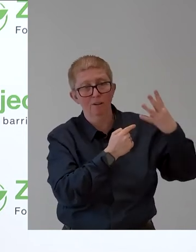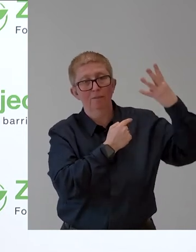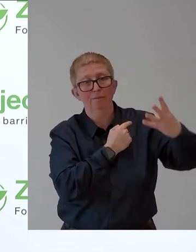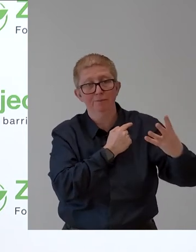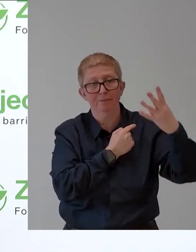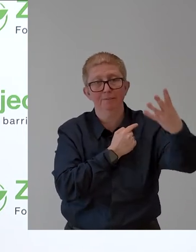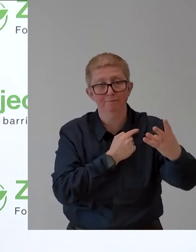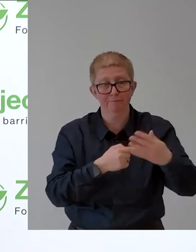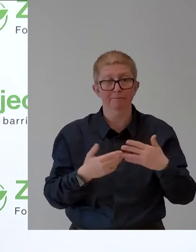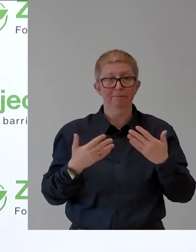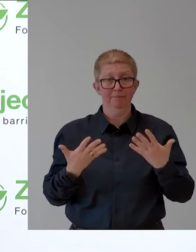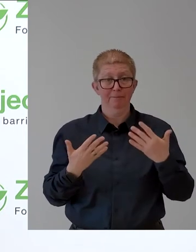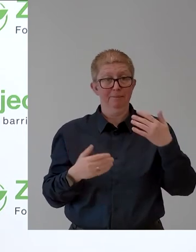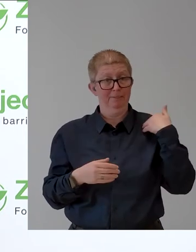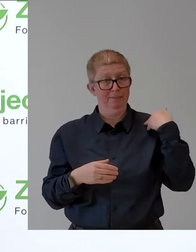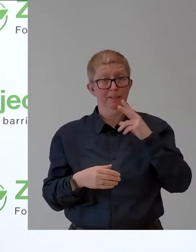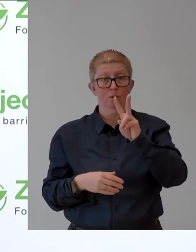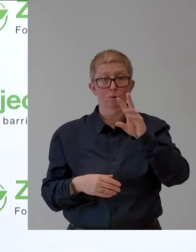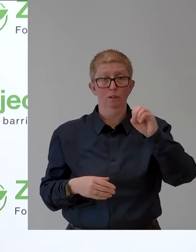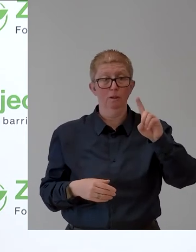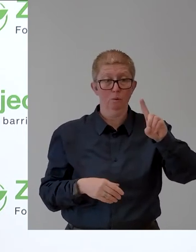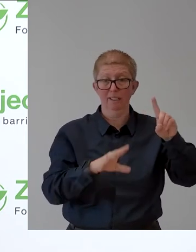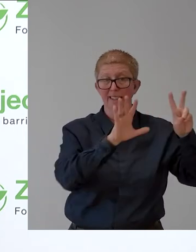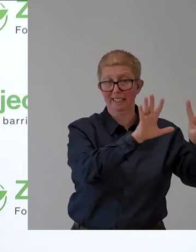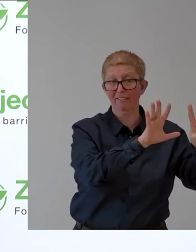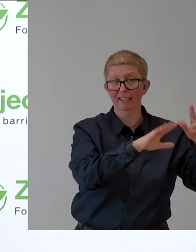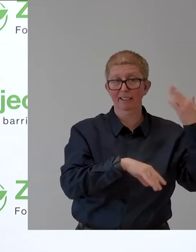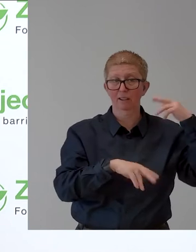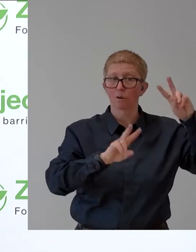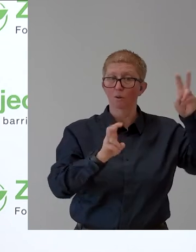they developed, and it would be great to have some of the results in